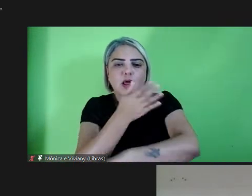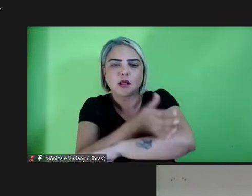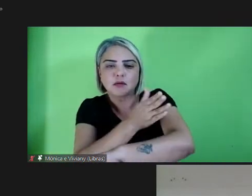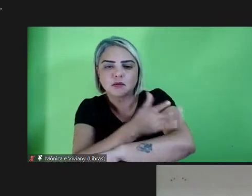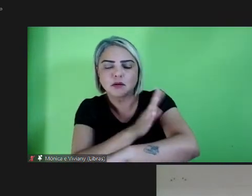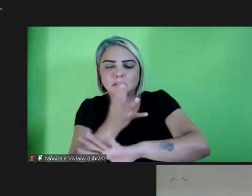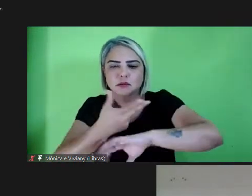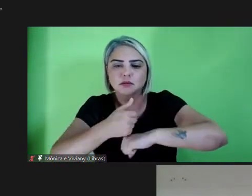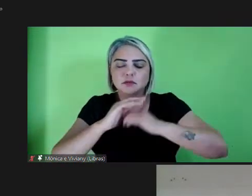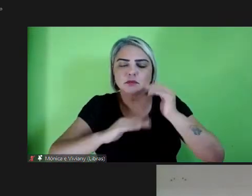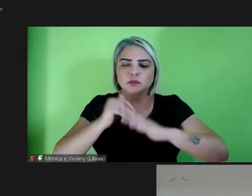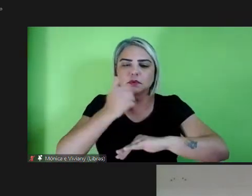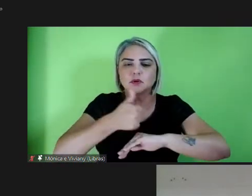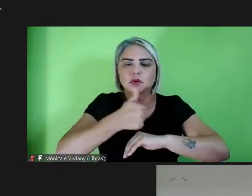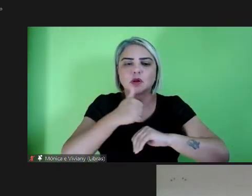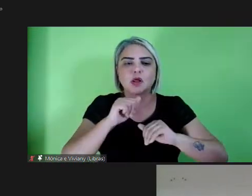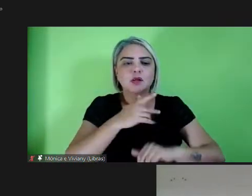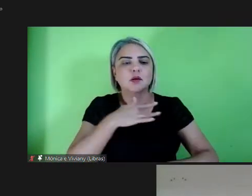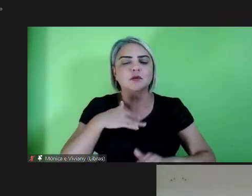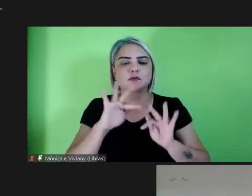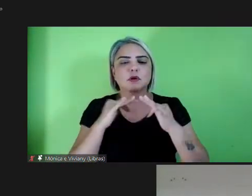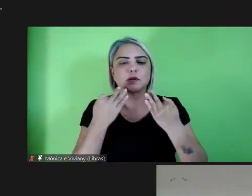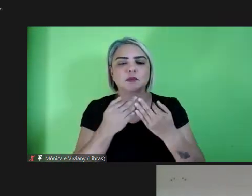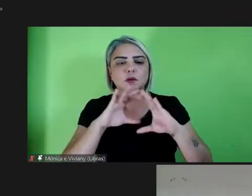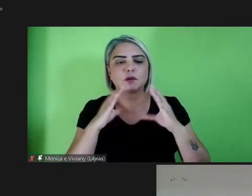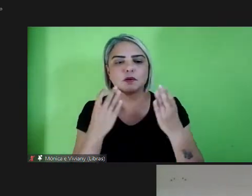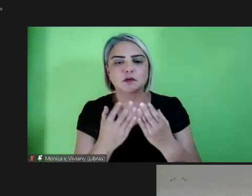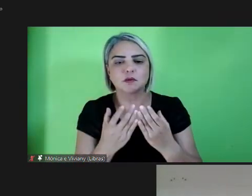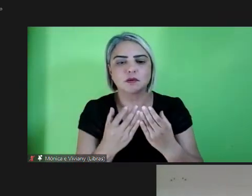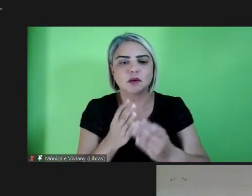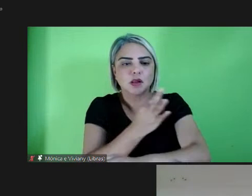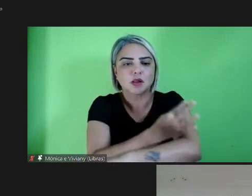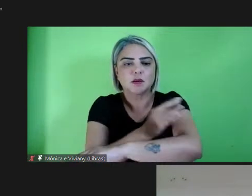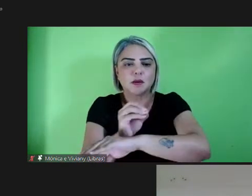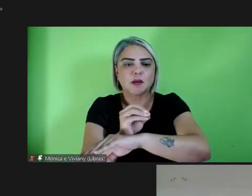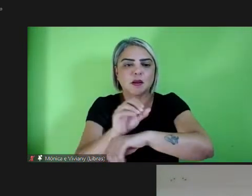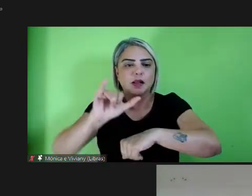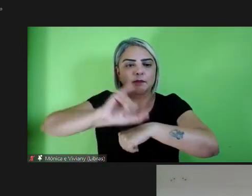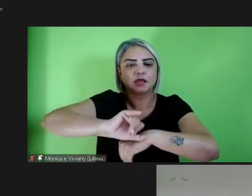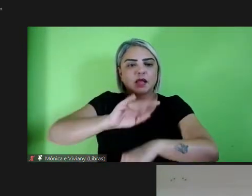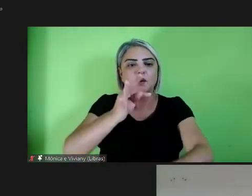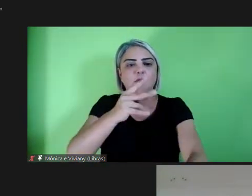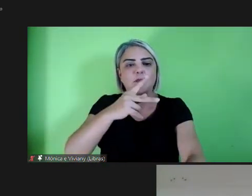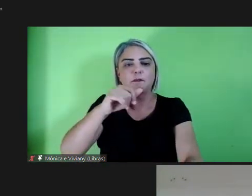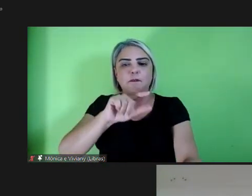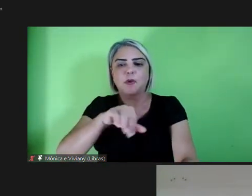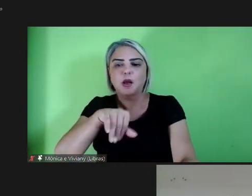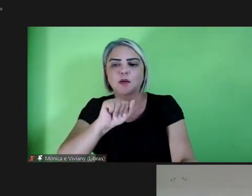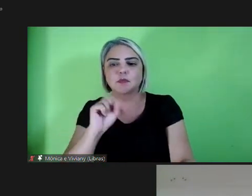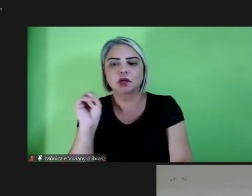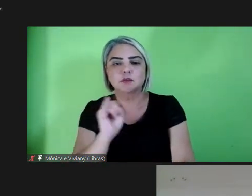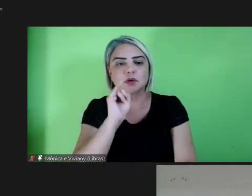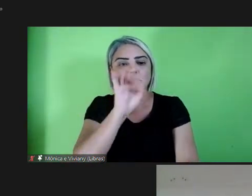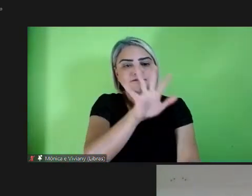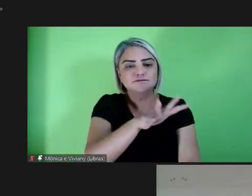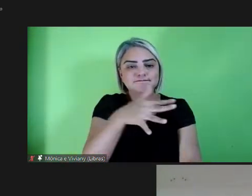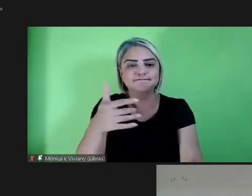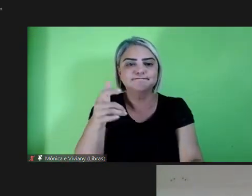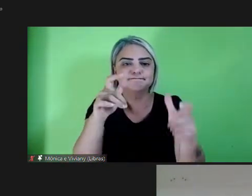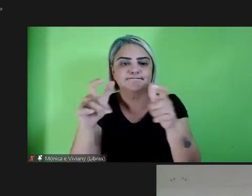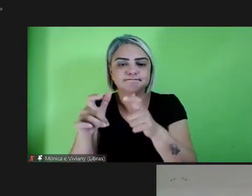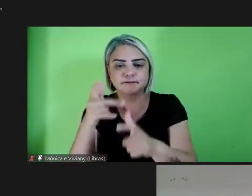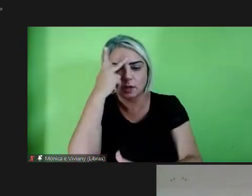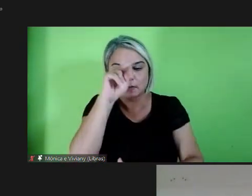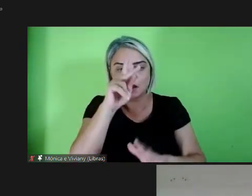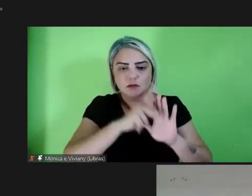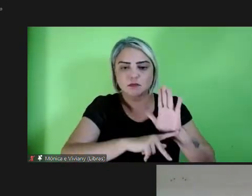the multi-professional residency in family health and community in Palmas, and she will talk about the importance of the